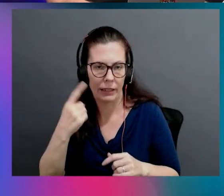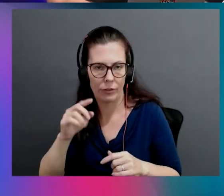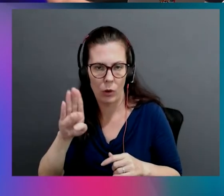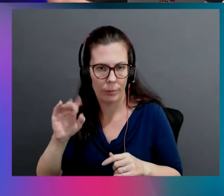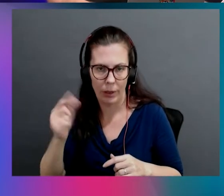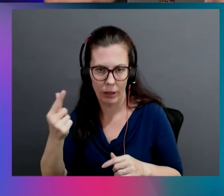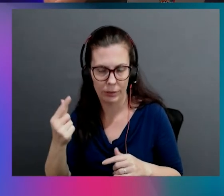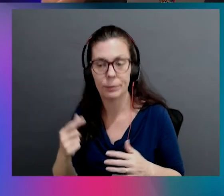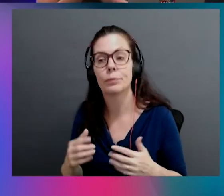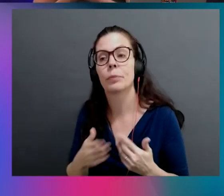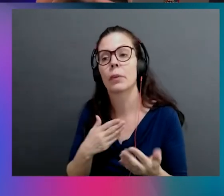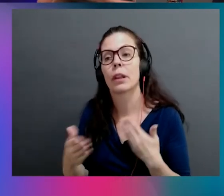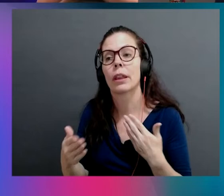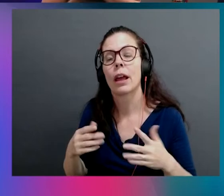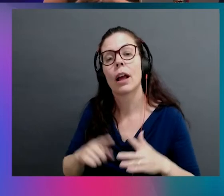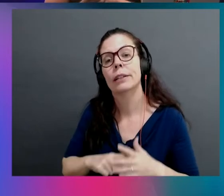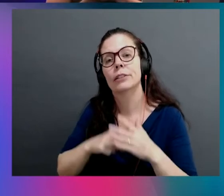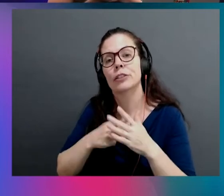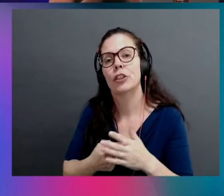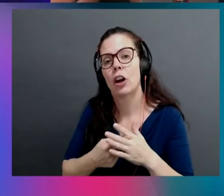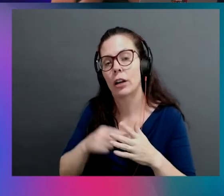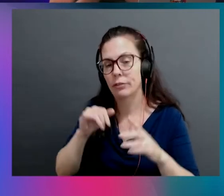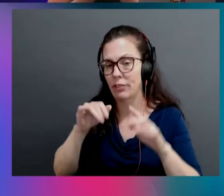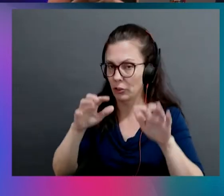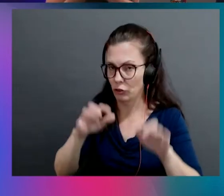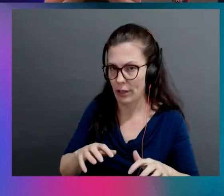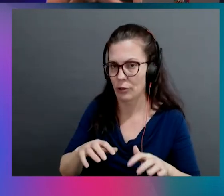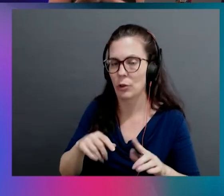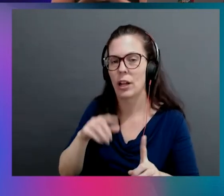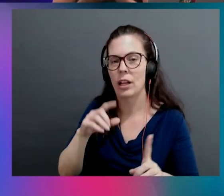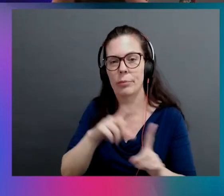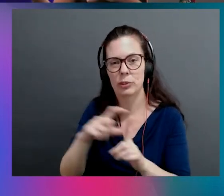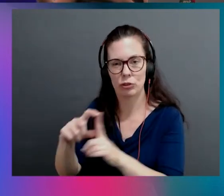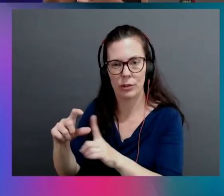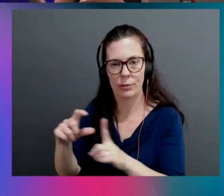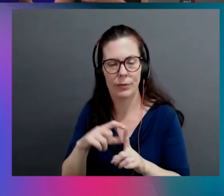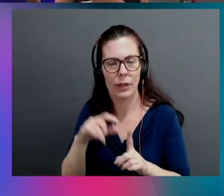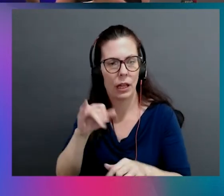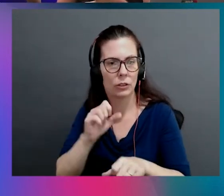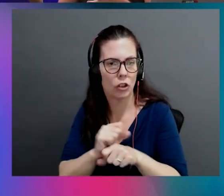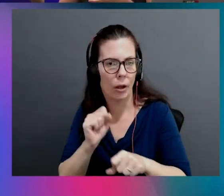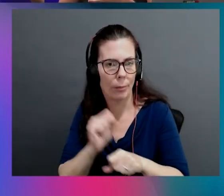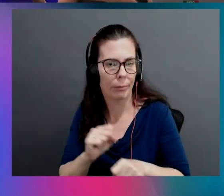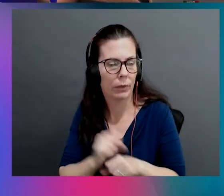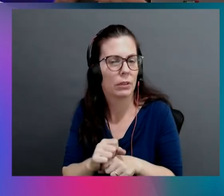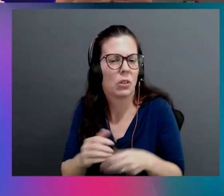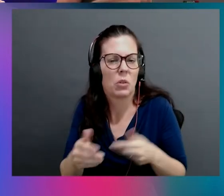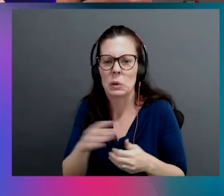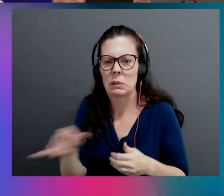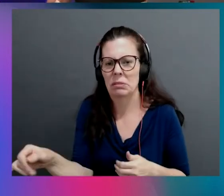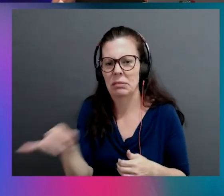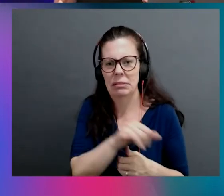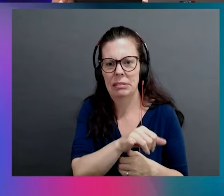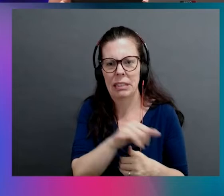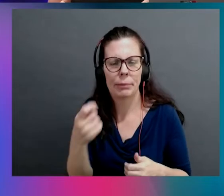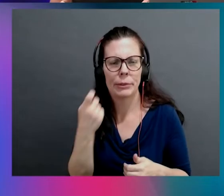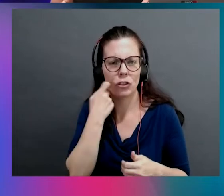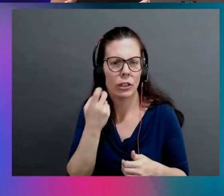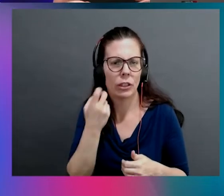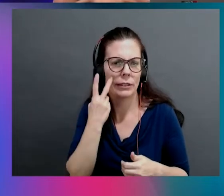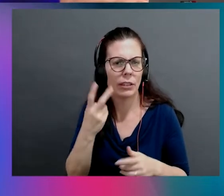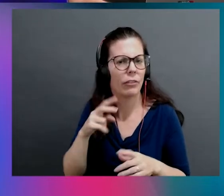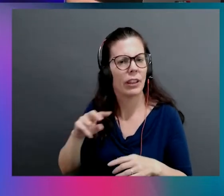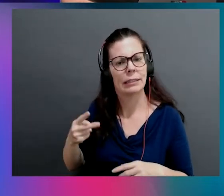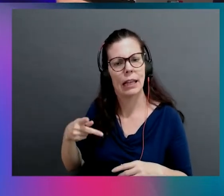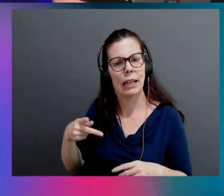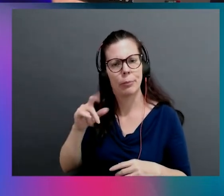then I start again. So Transcribe has a transcription job, just very similar to the second Poly example I